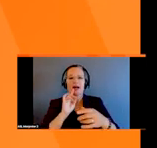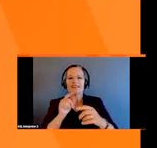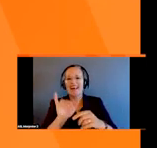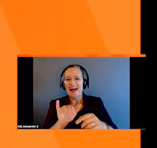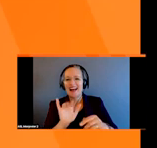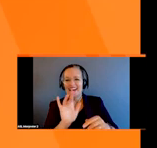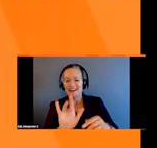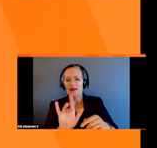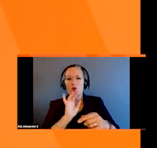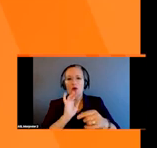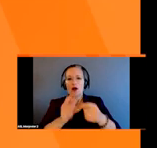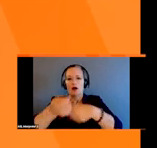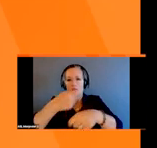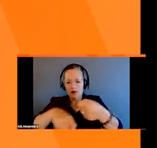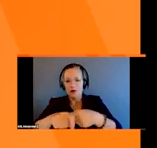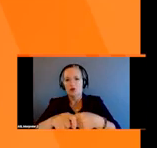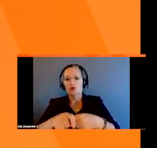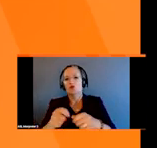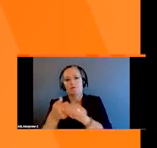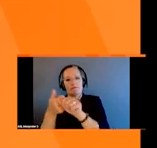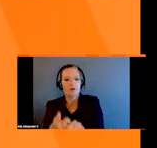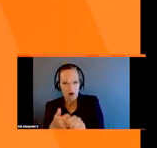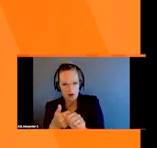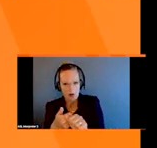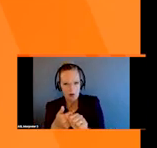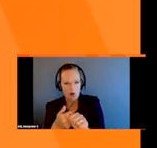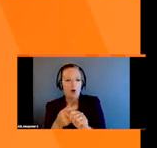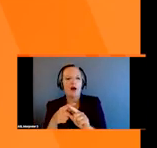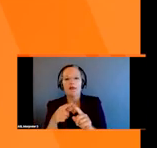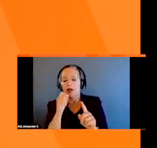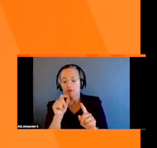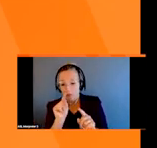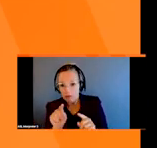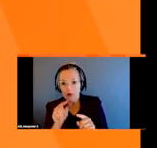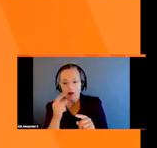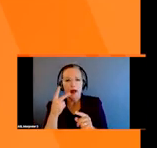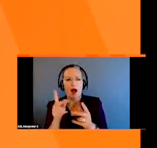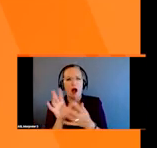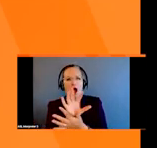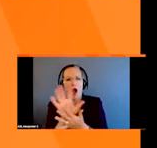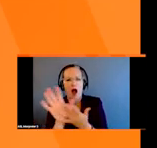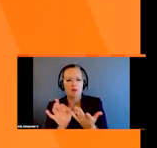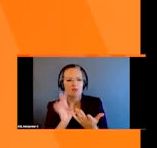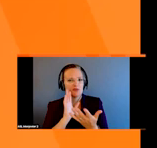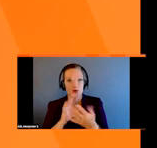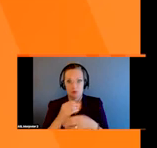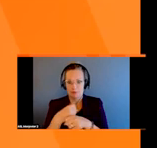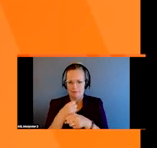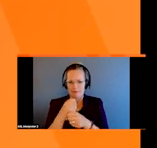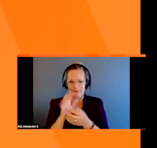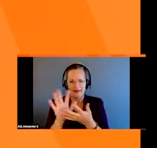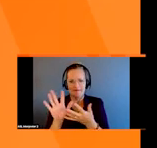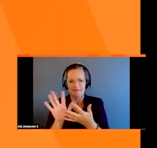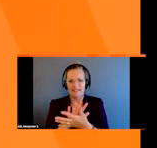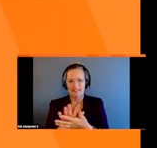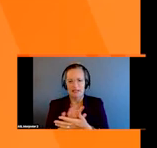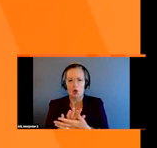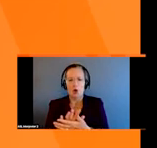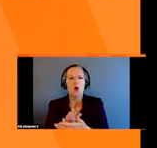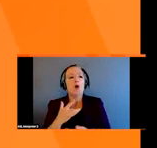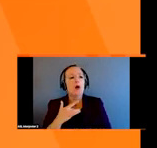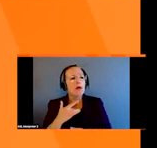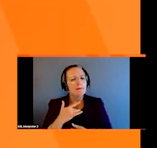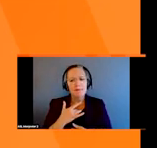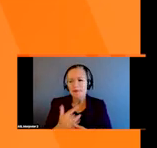whole bunch of additional video features. So typically it's for like very, very busy professionals that